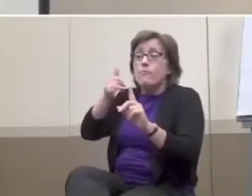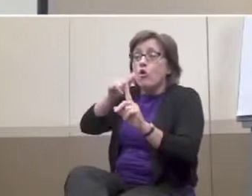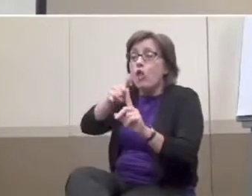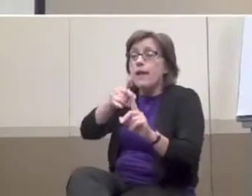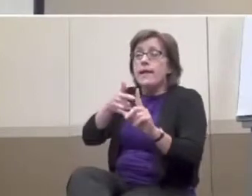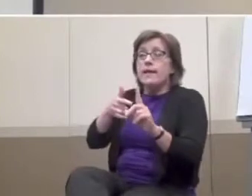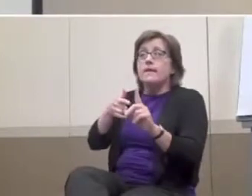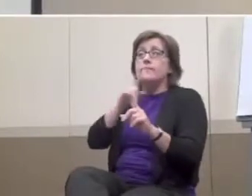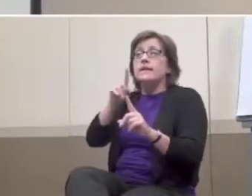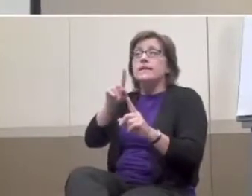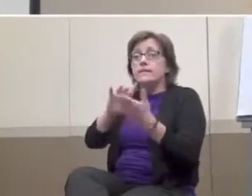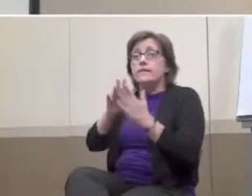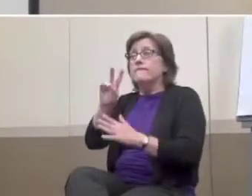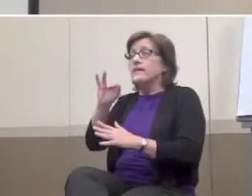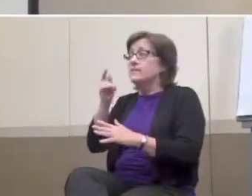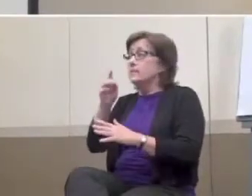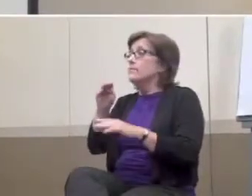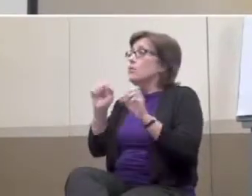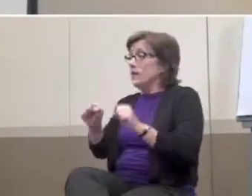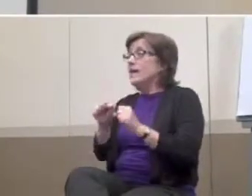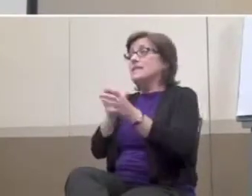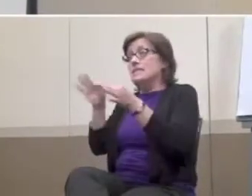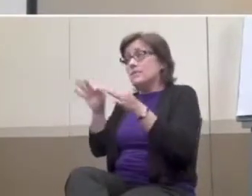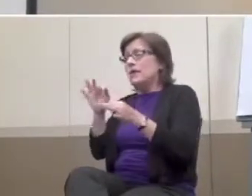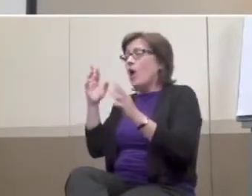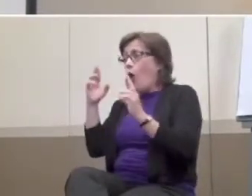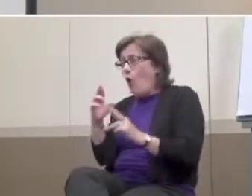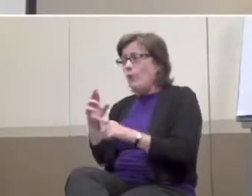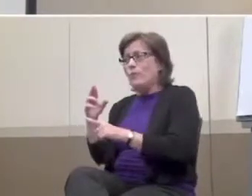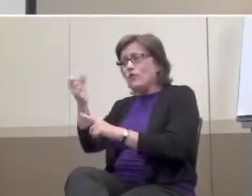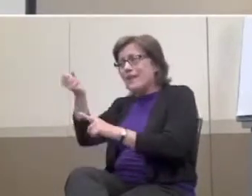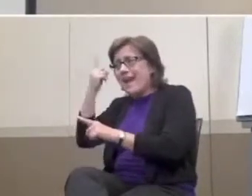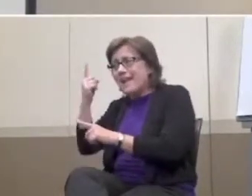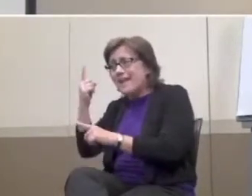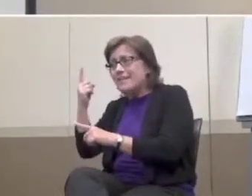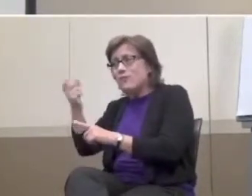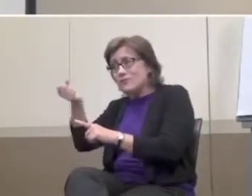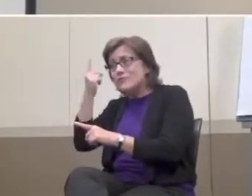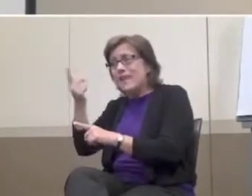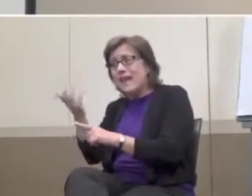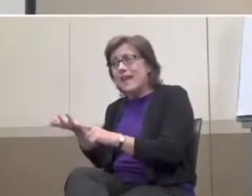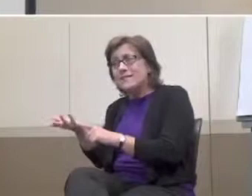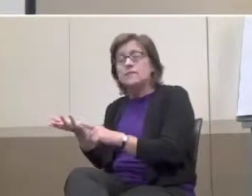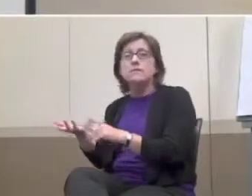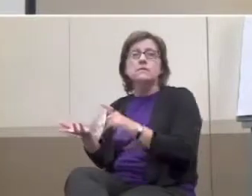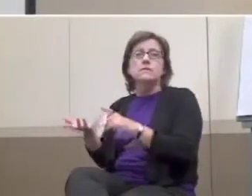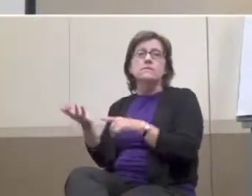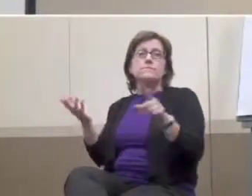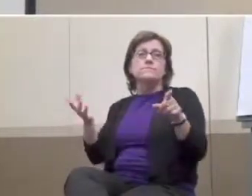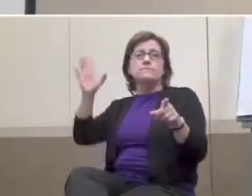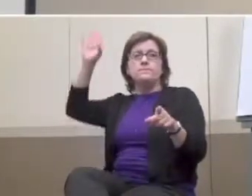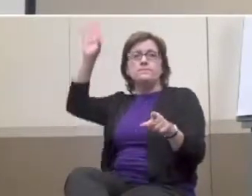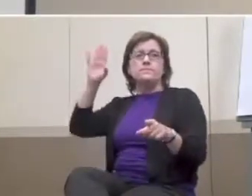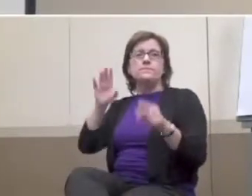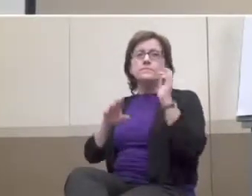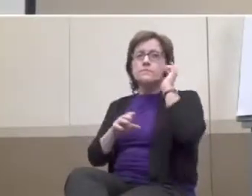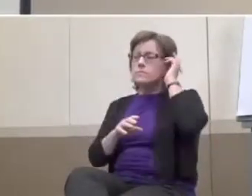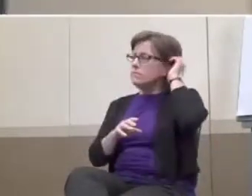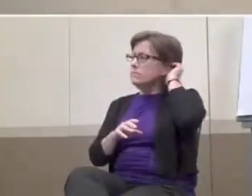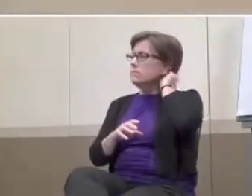can explain that and hope that they get it and that they understand it. Yeah? I just have a question